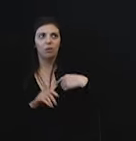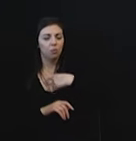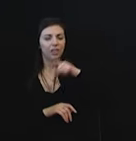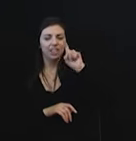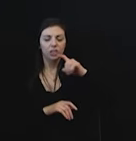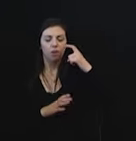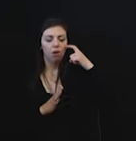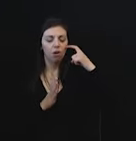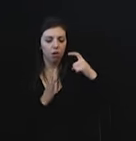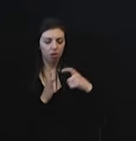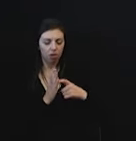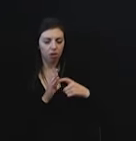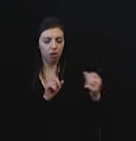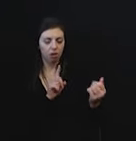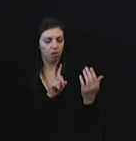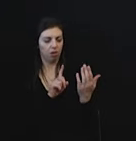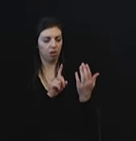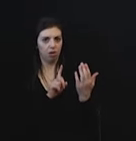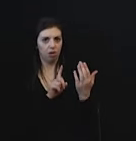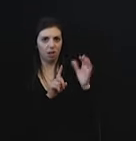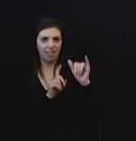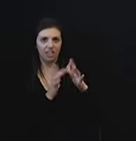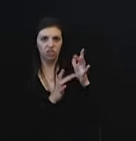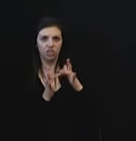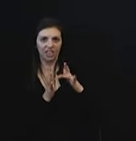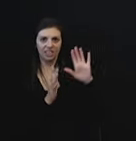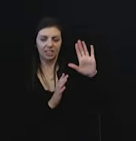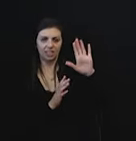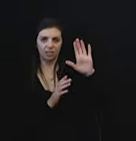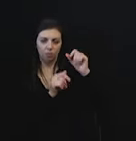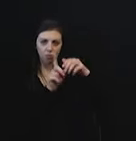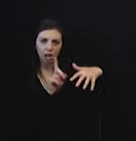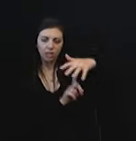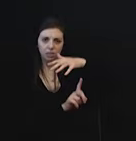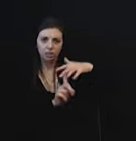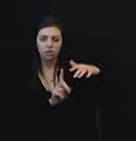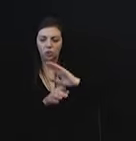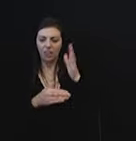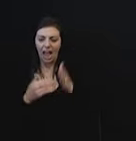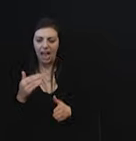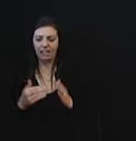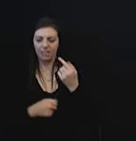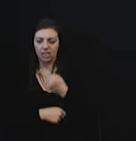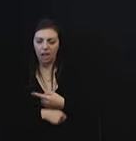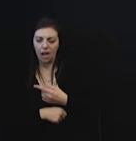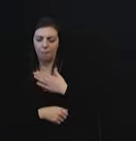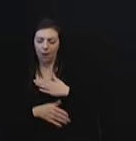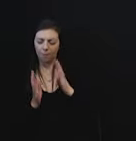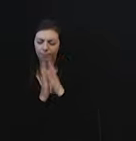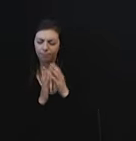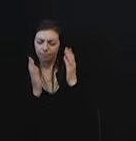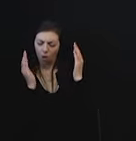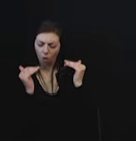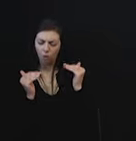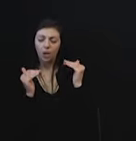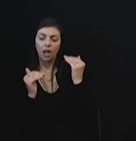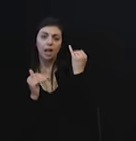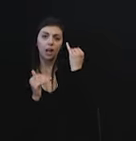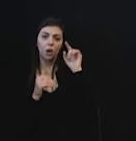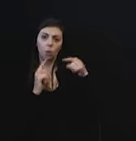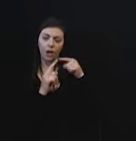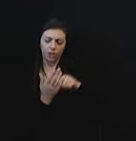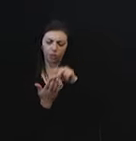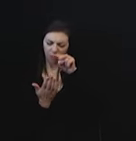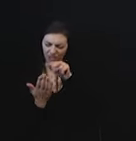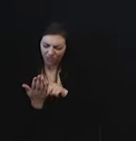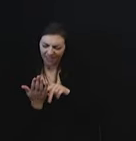presence. And so at the end of the day, my prayer and hope is that if you look at this scripture, I believe that God is trying